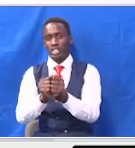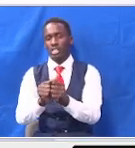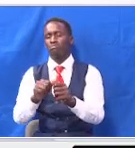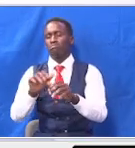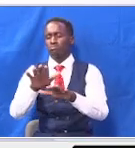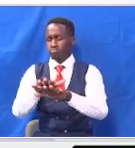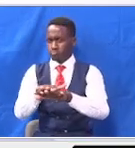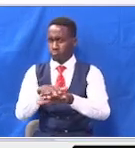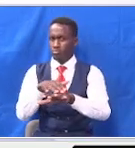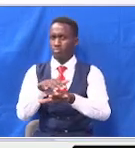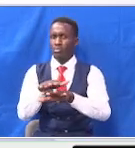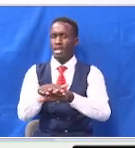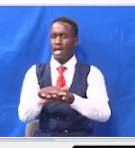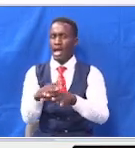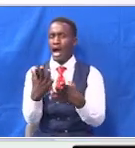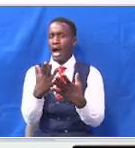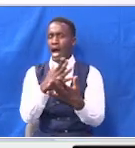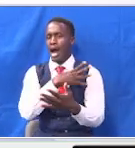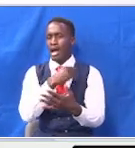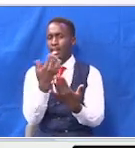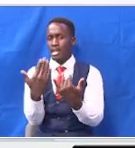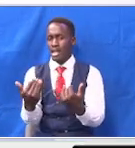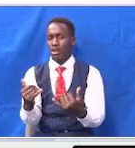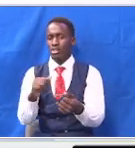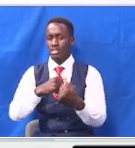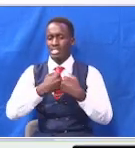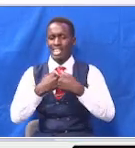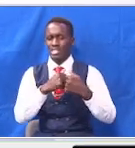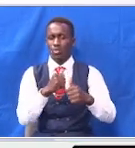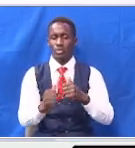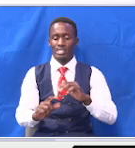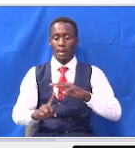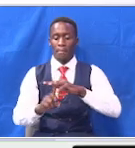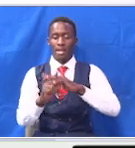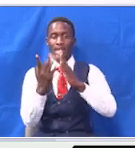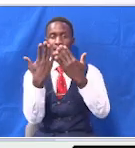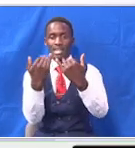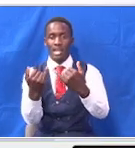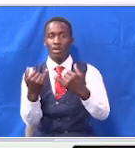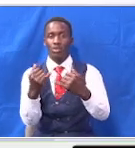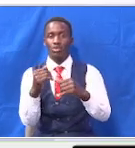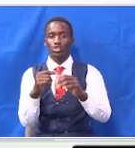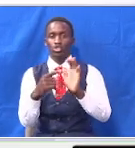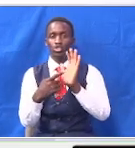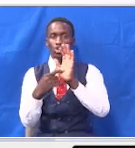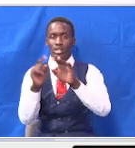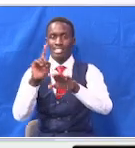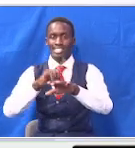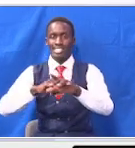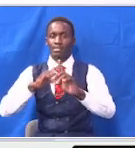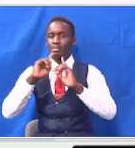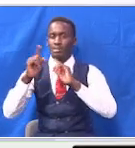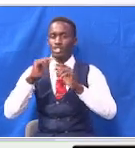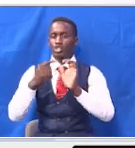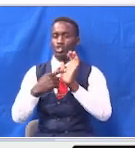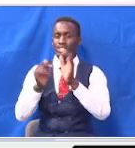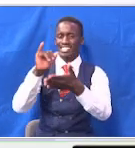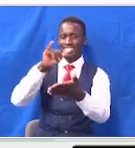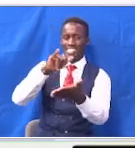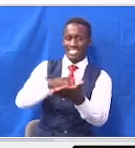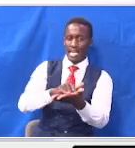the challenges that have existed so far demonstrated through the speech demonstrates that there